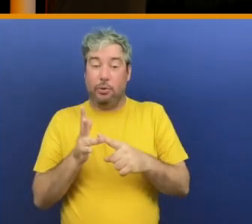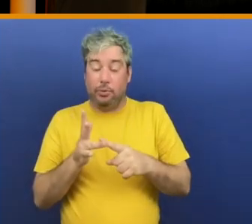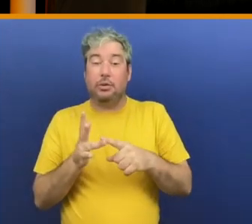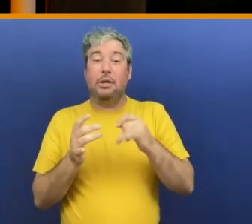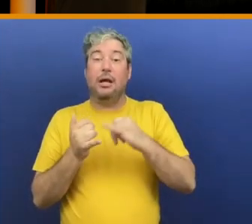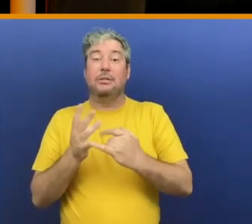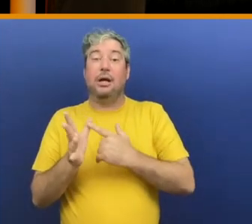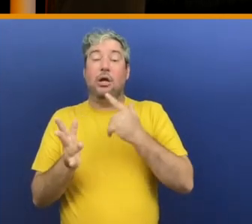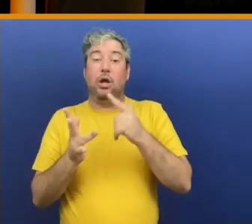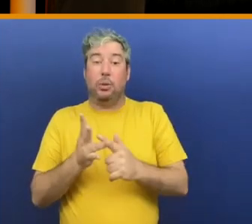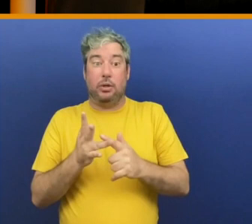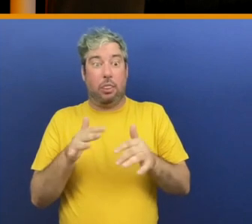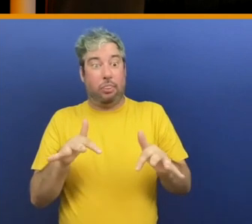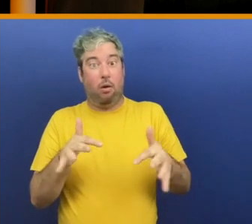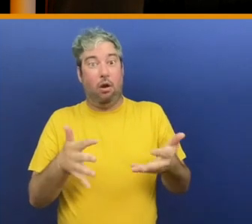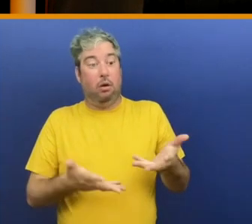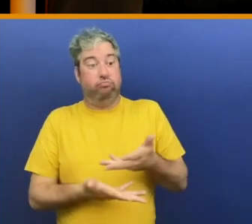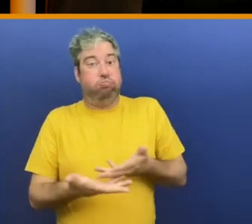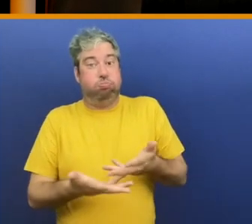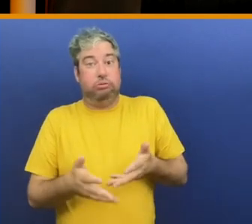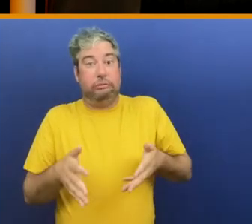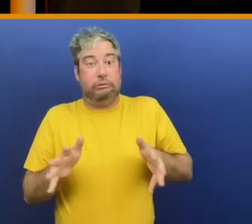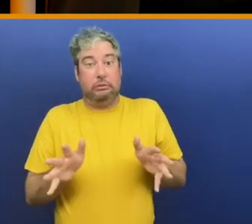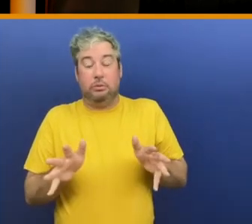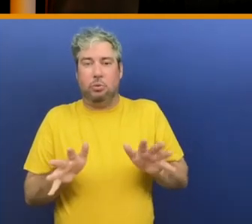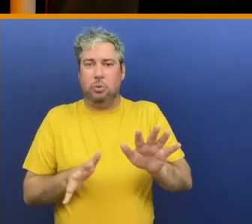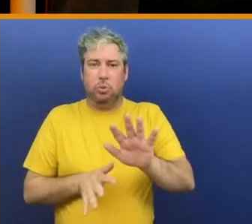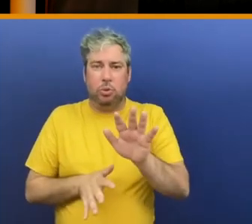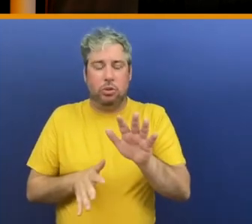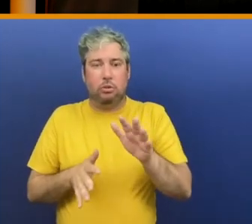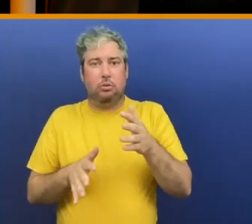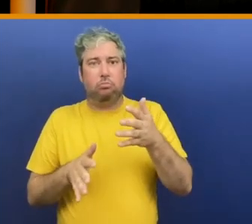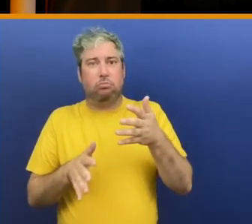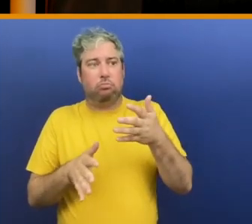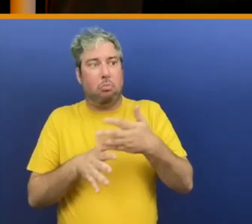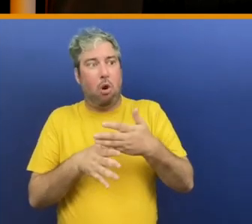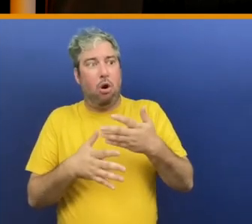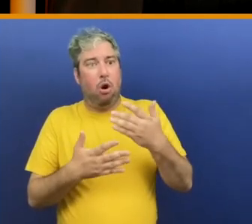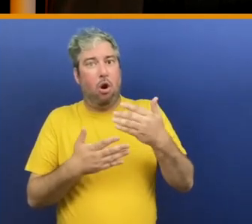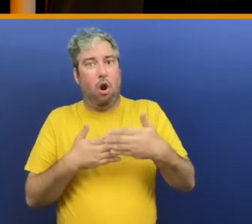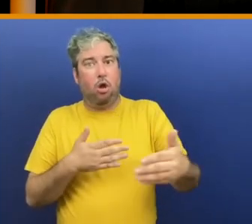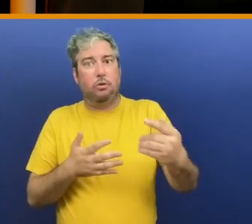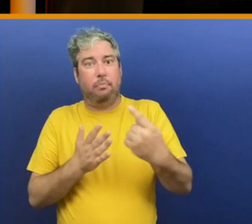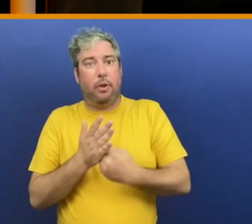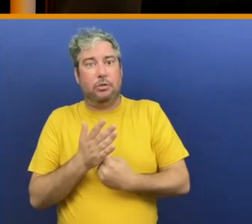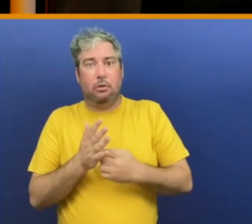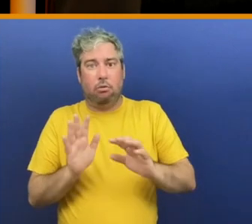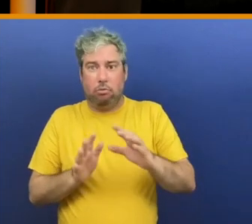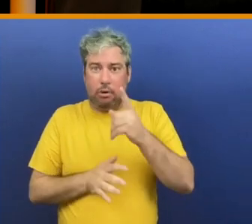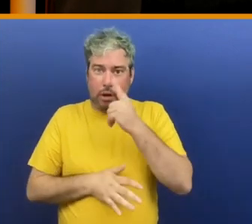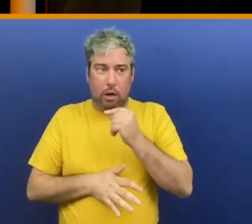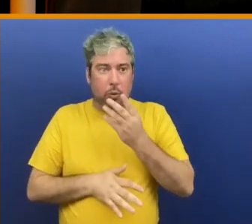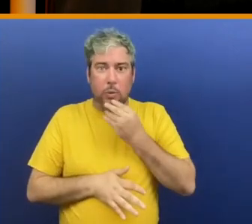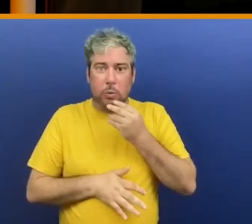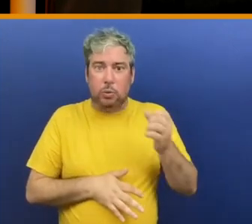policies. They can be and they want to be used. Just my ask is they be consulted or even listened to